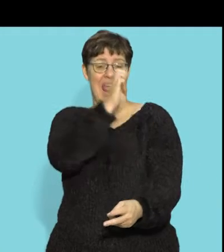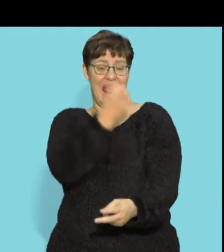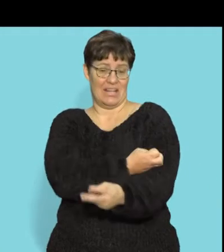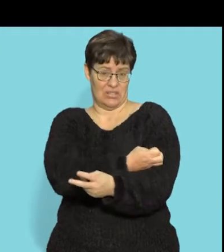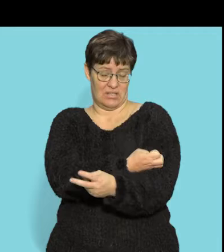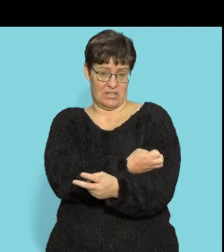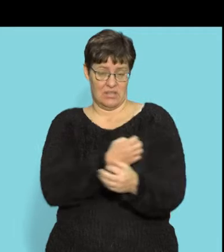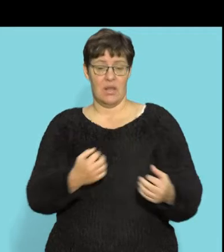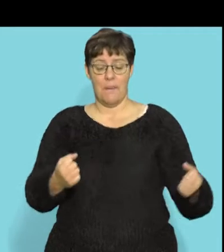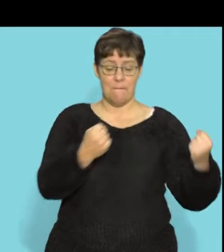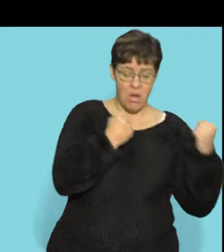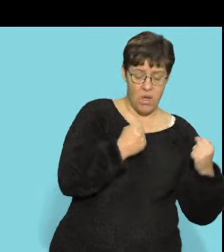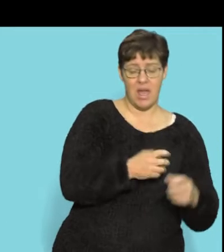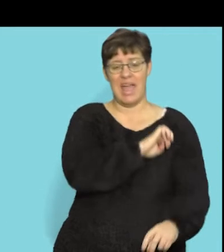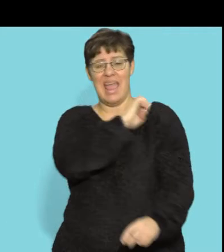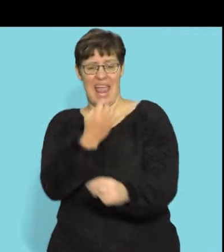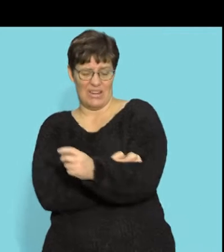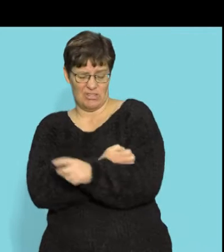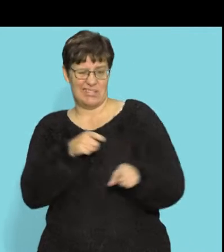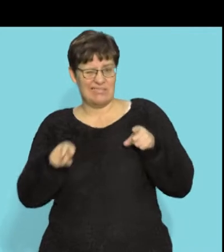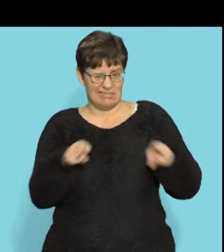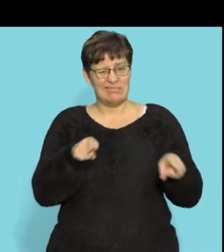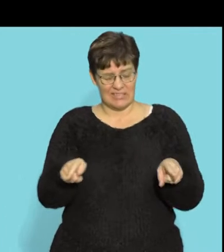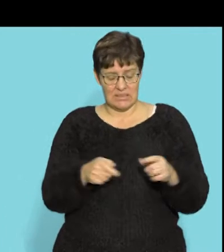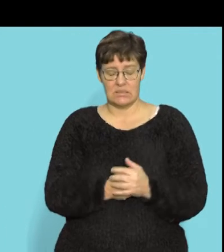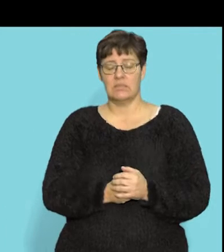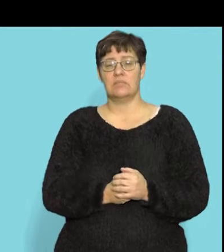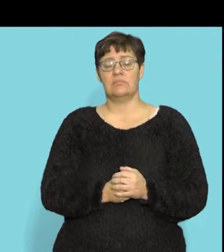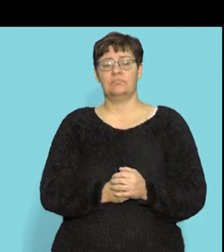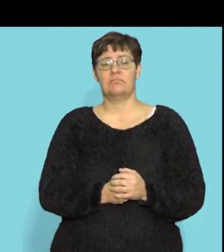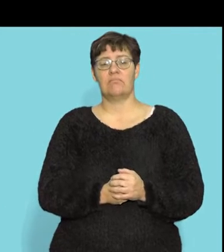Energy, that has a lot to do with work. But remember,